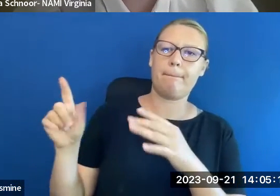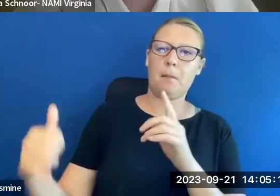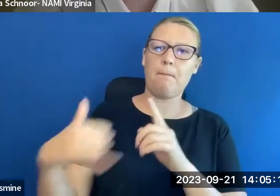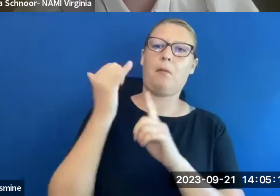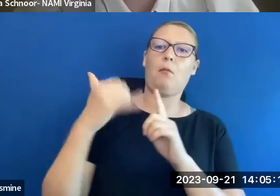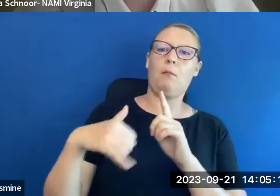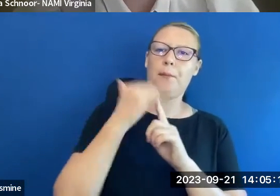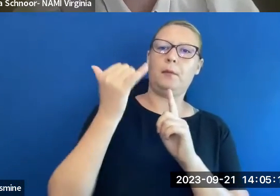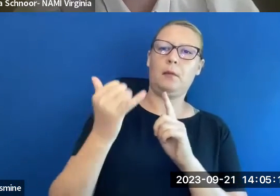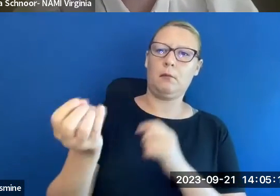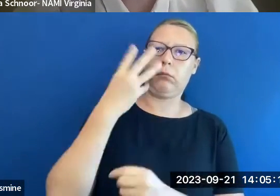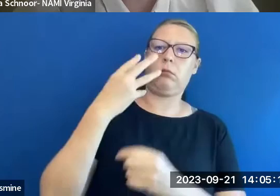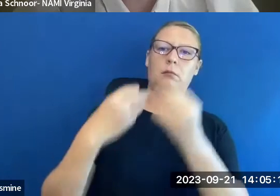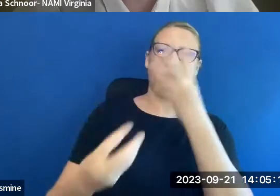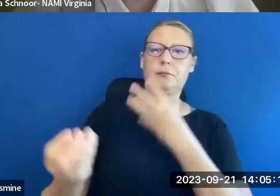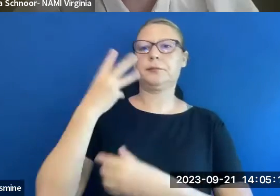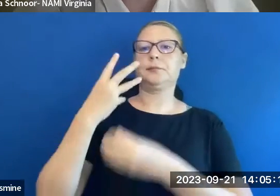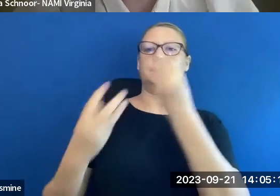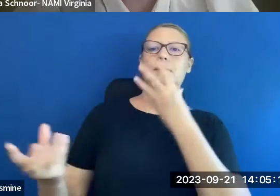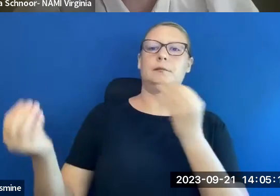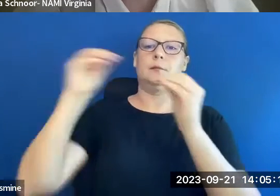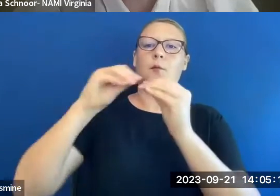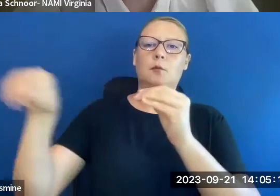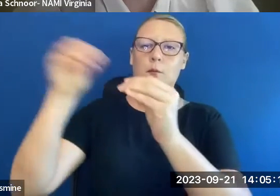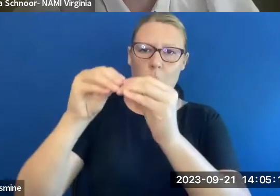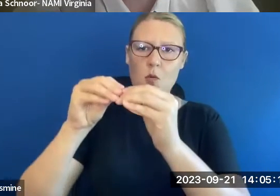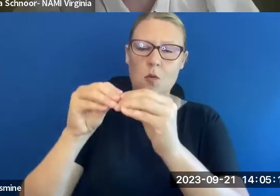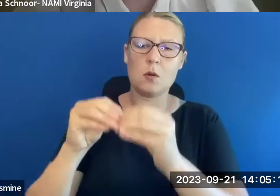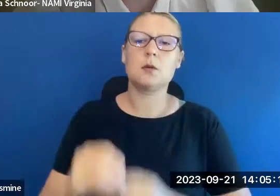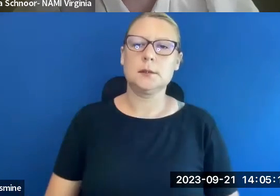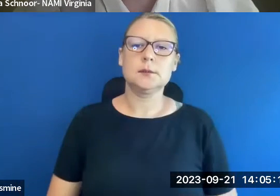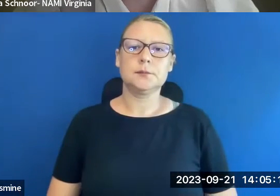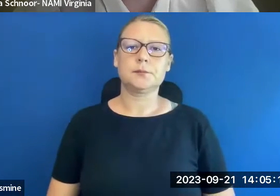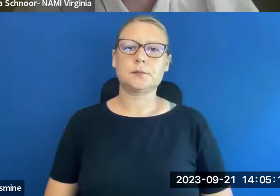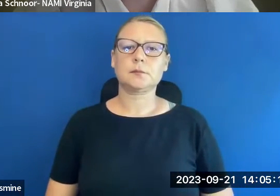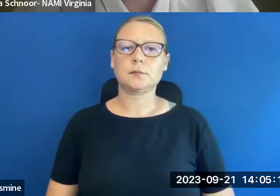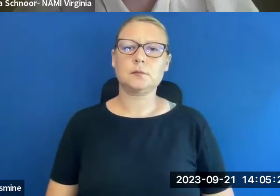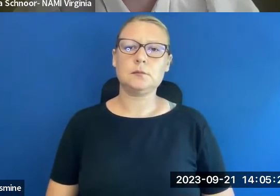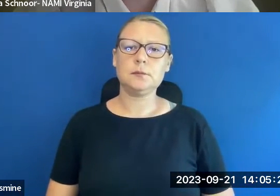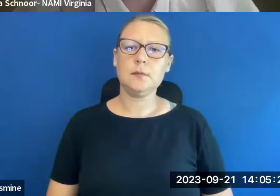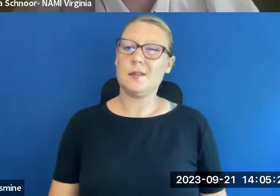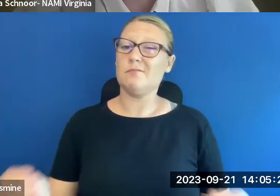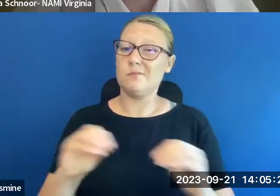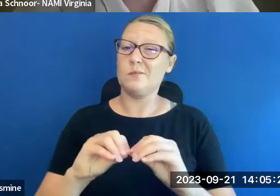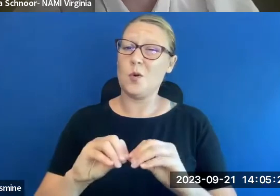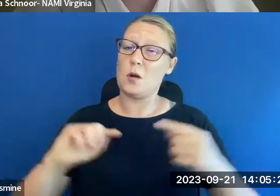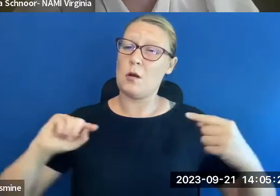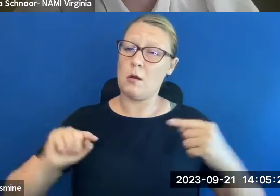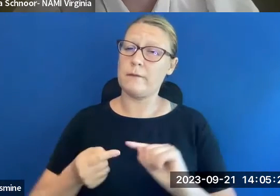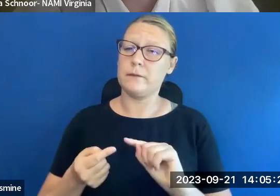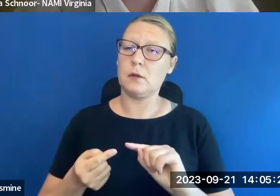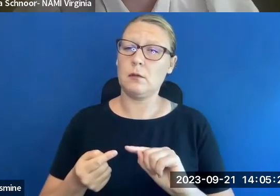cyberbullying, and it has become, I think, in a way more harmful